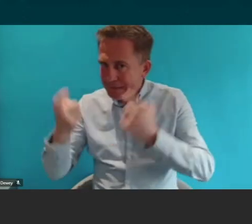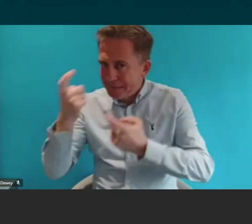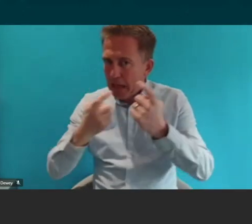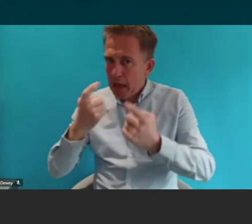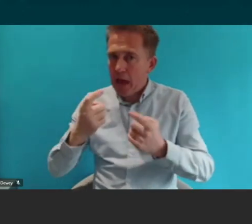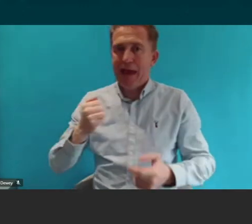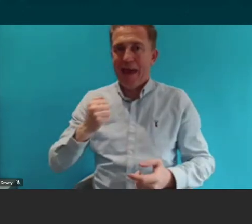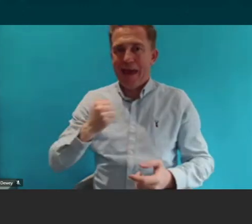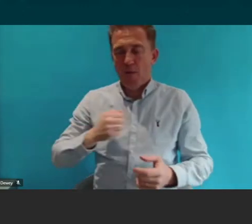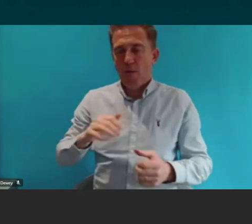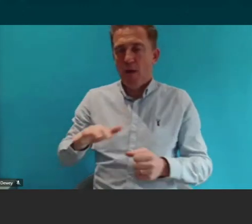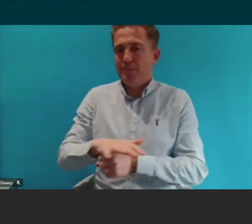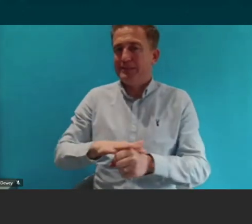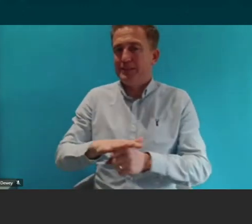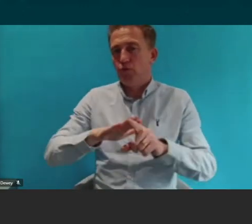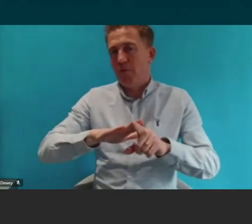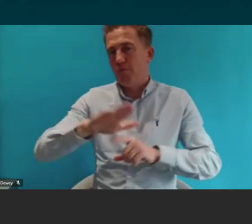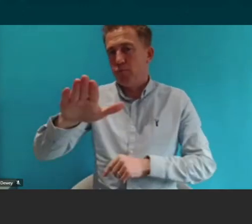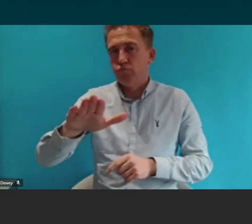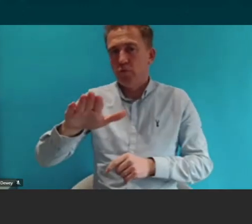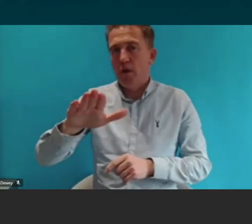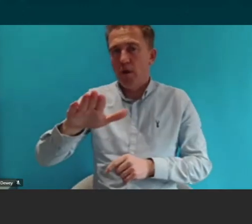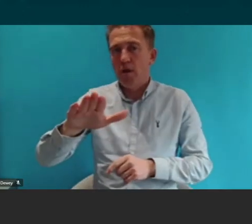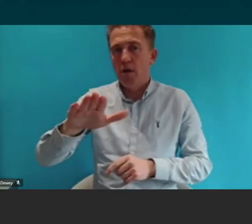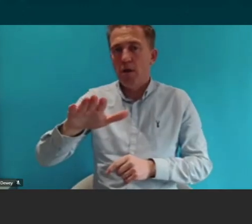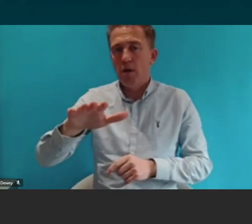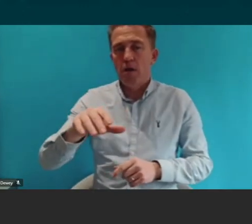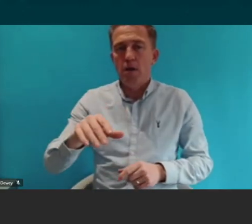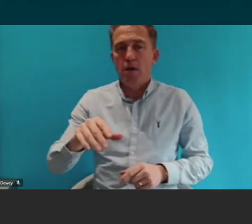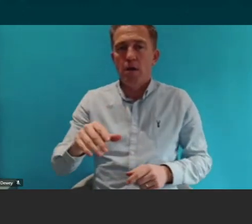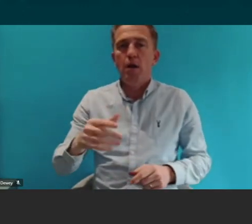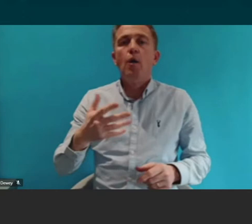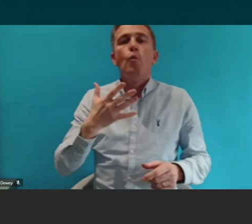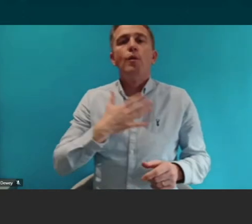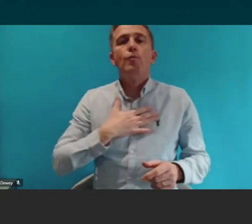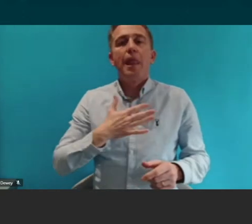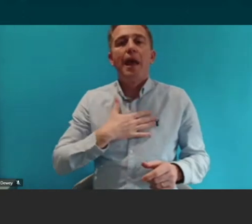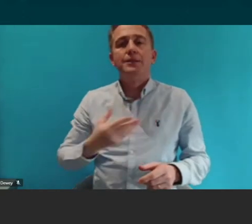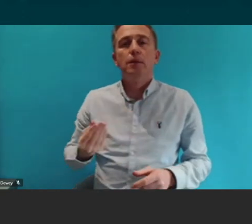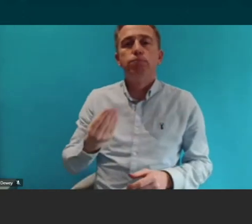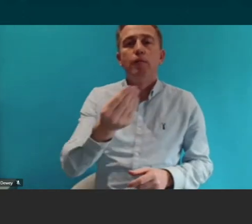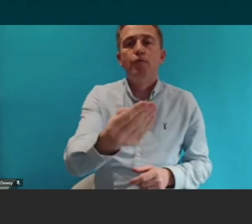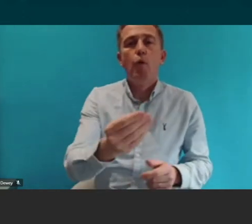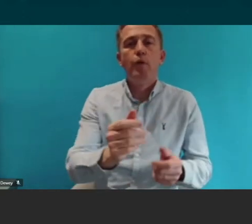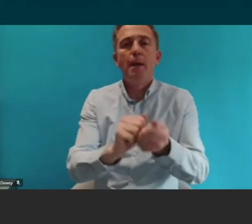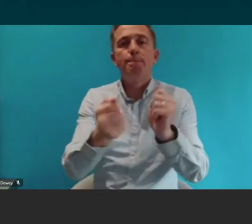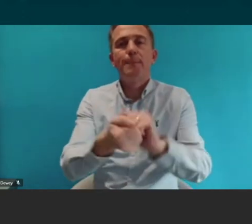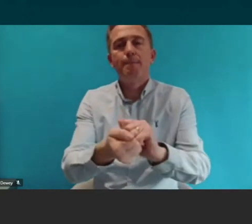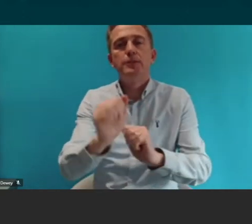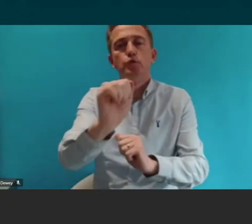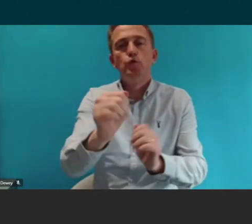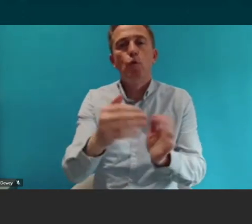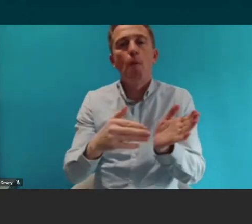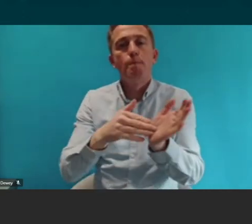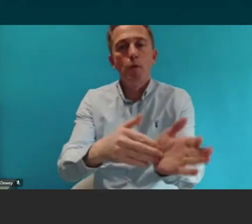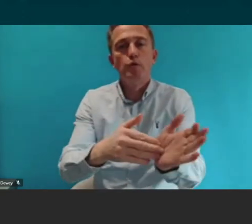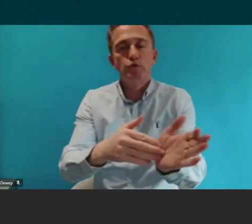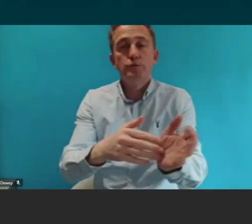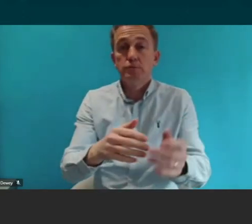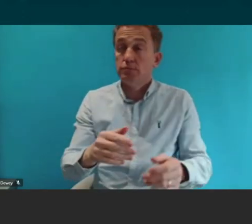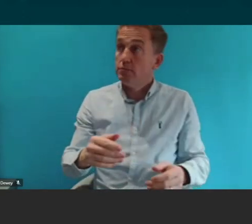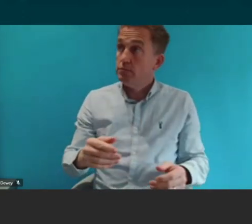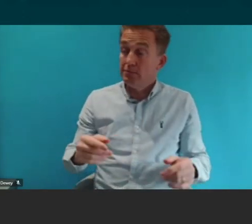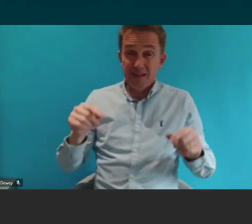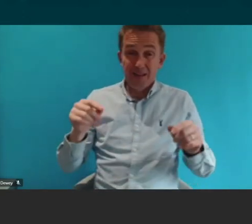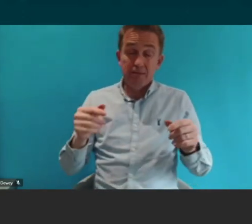future. I would now like to push forward an amendment to your motion. In challenging times, this